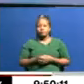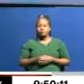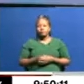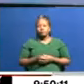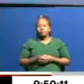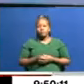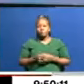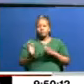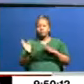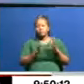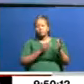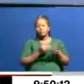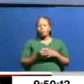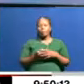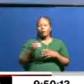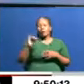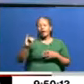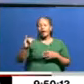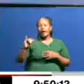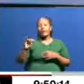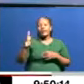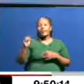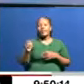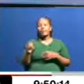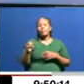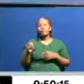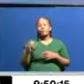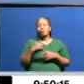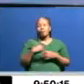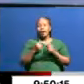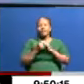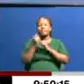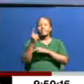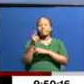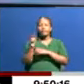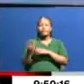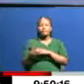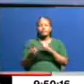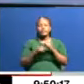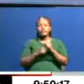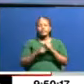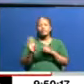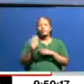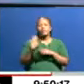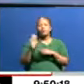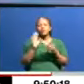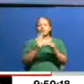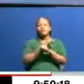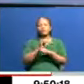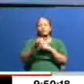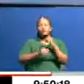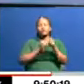All right, now I&M Group PLC has recorded 11.6 billion shillings in full year net profit.